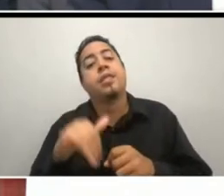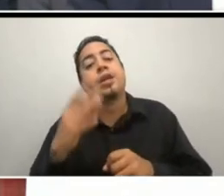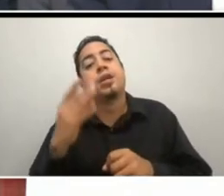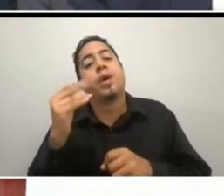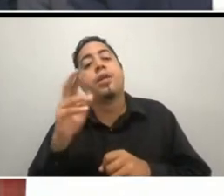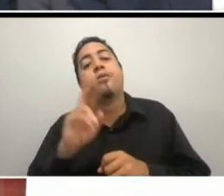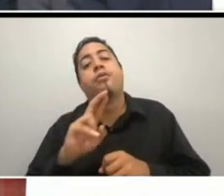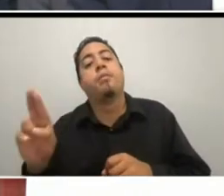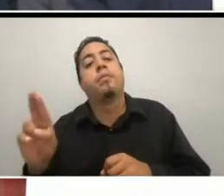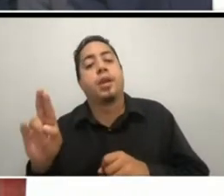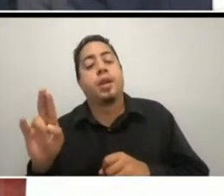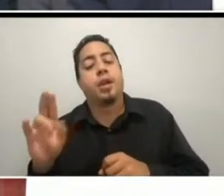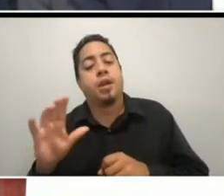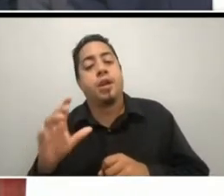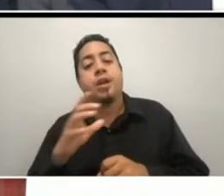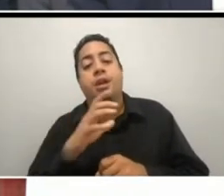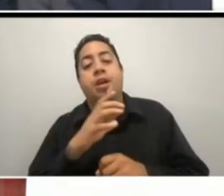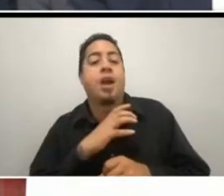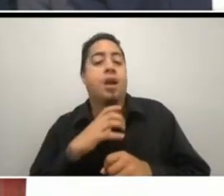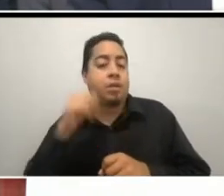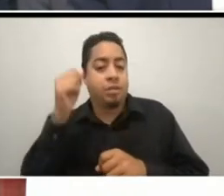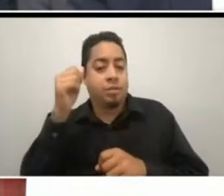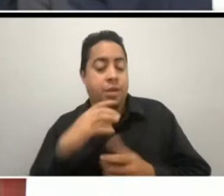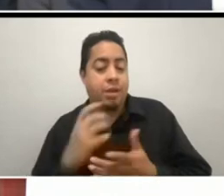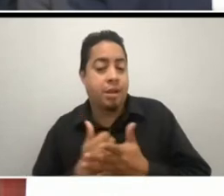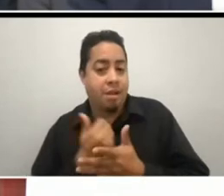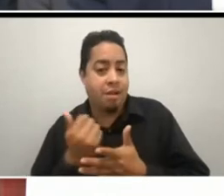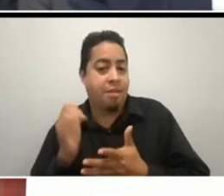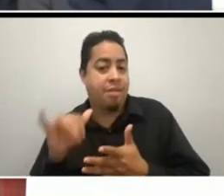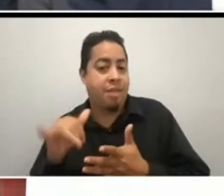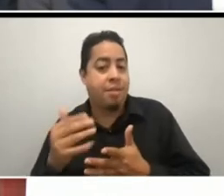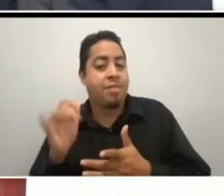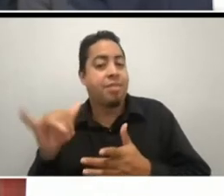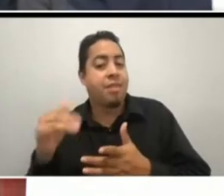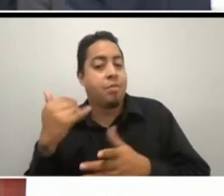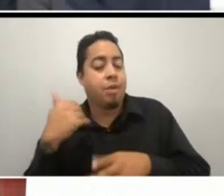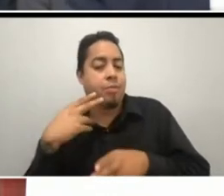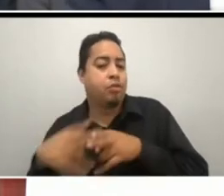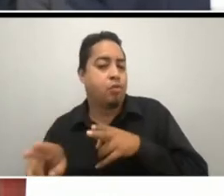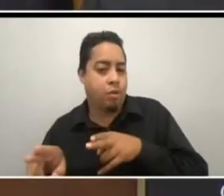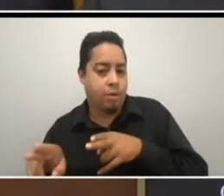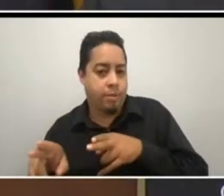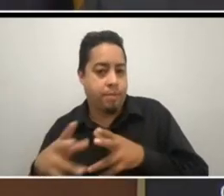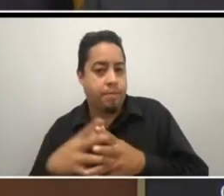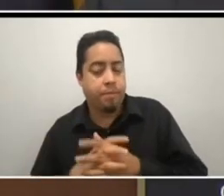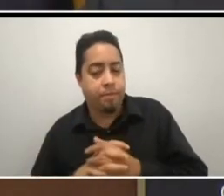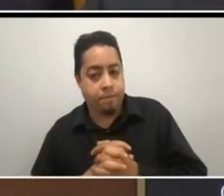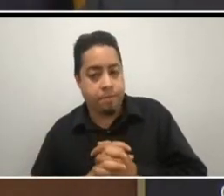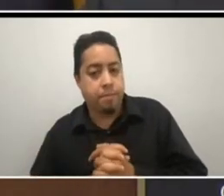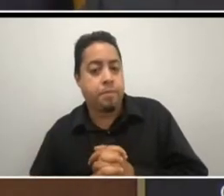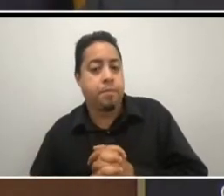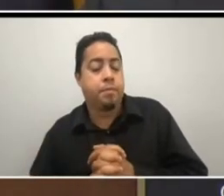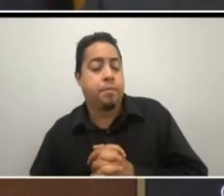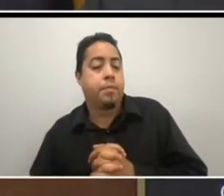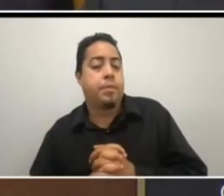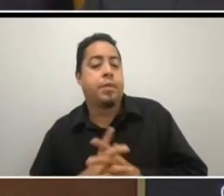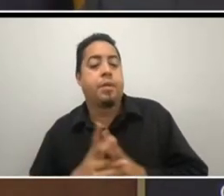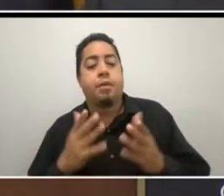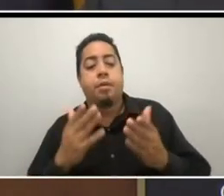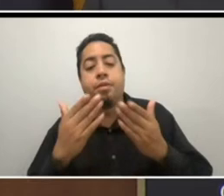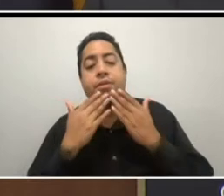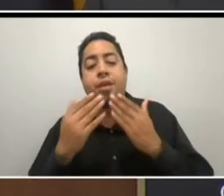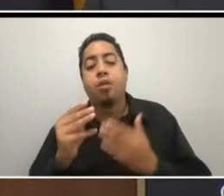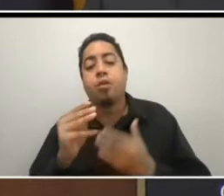than President Trump. And that's why President Trump came up short. Thank you, Mr. Secretary. The